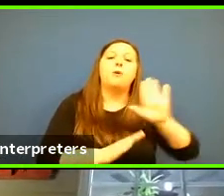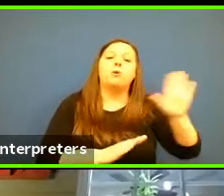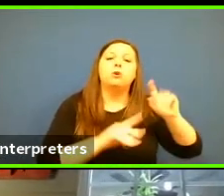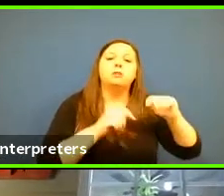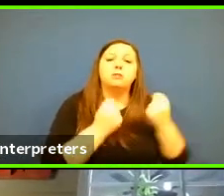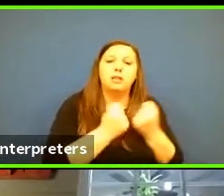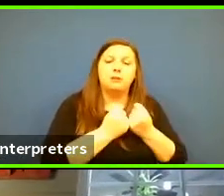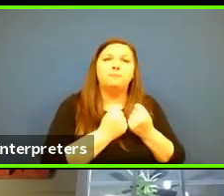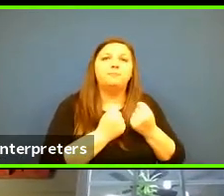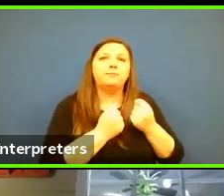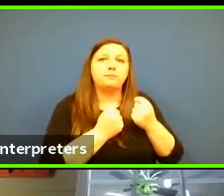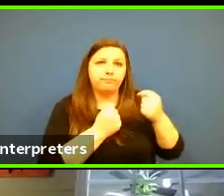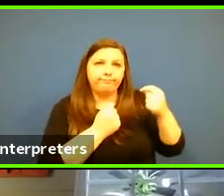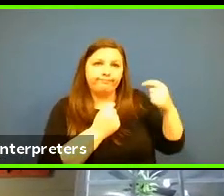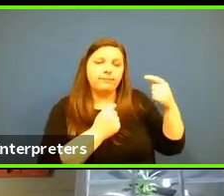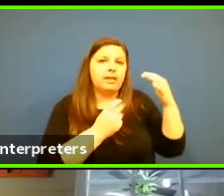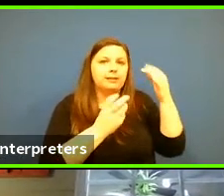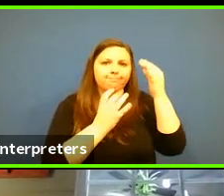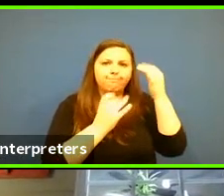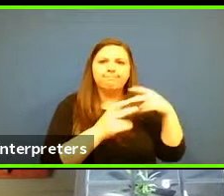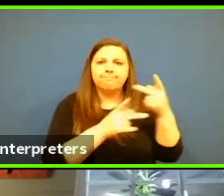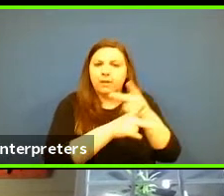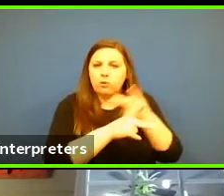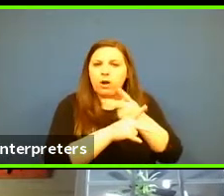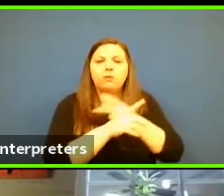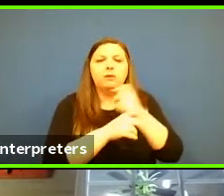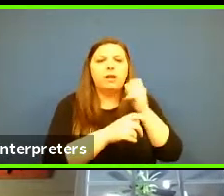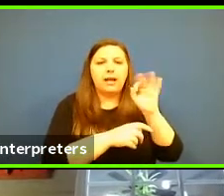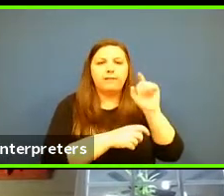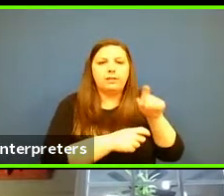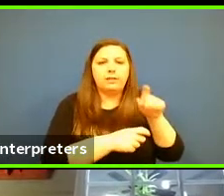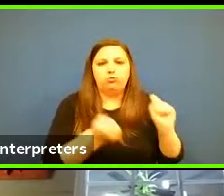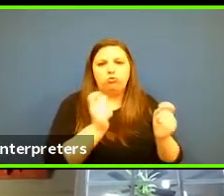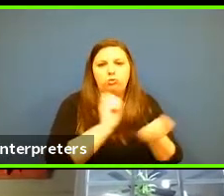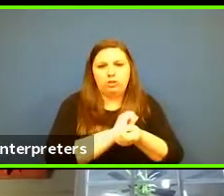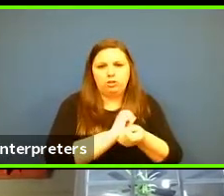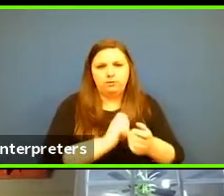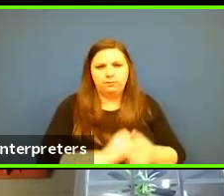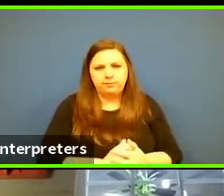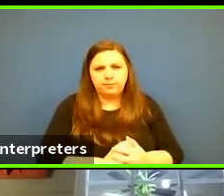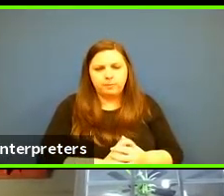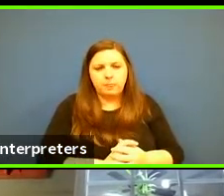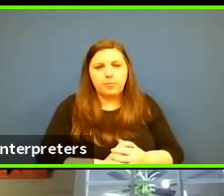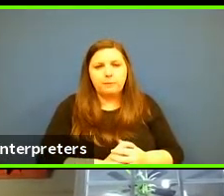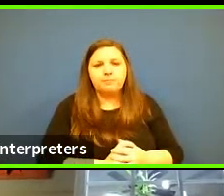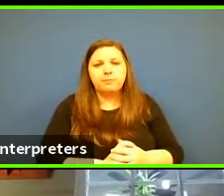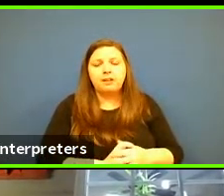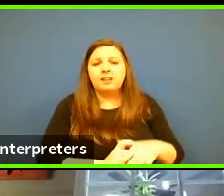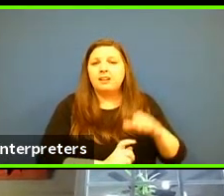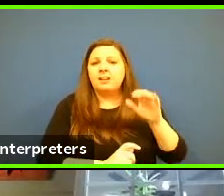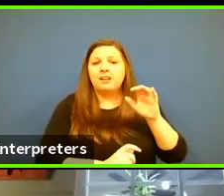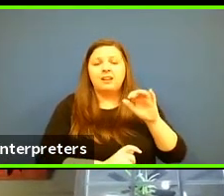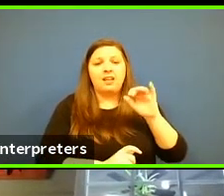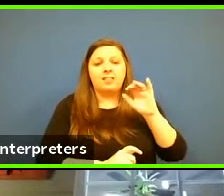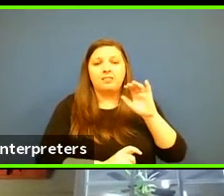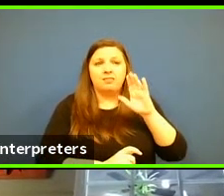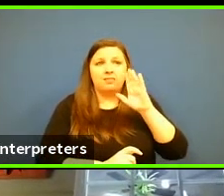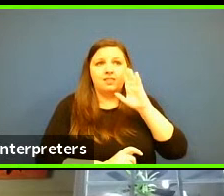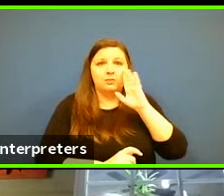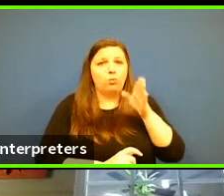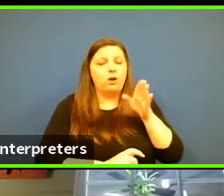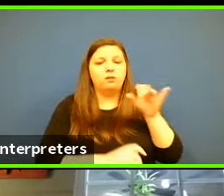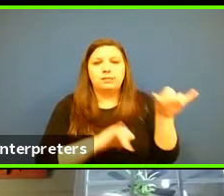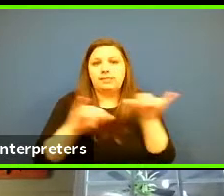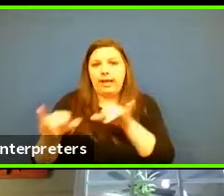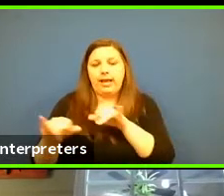feedback with her team, and then they can determine if changes need to be made. This will be the case as well when we have our regular board meeting. I'm sure there'll be,